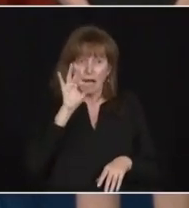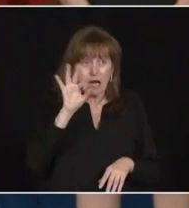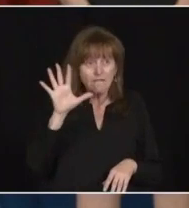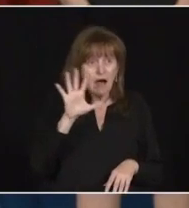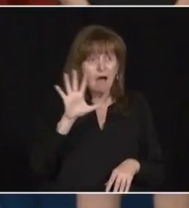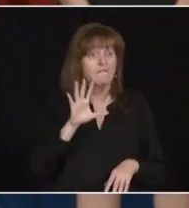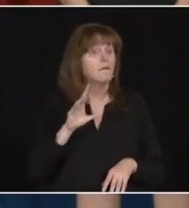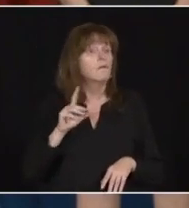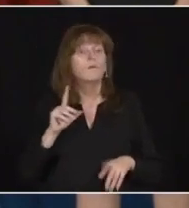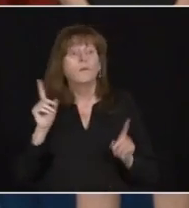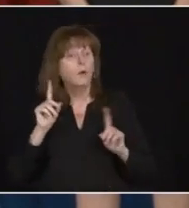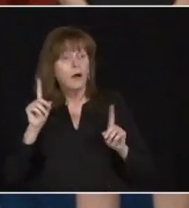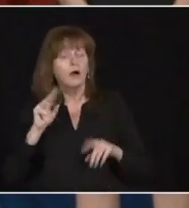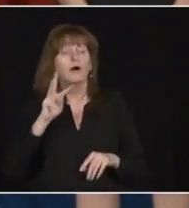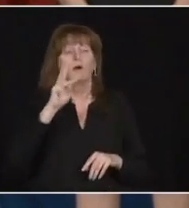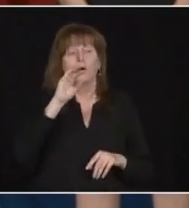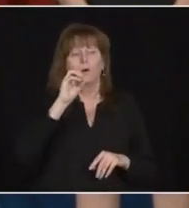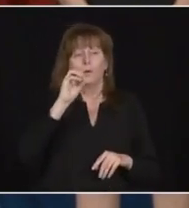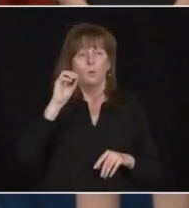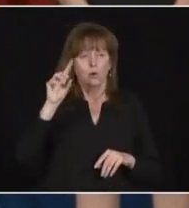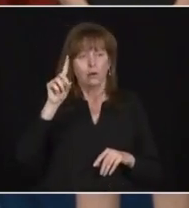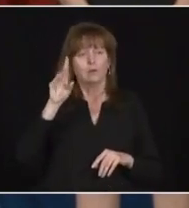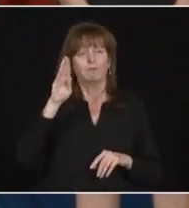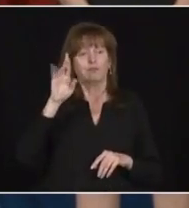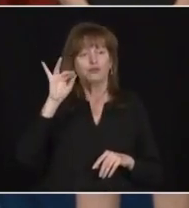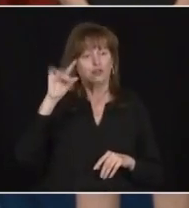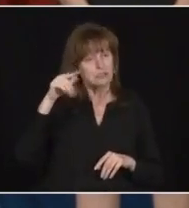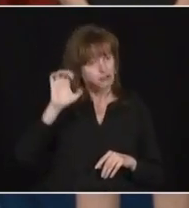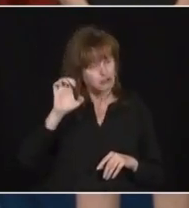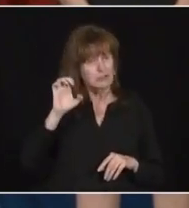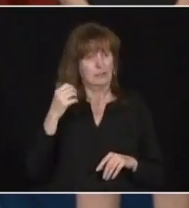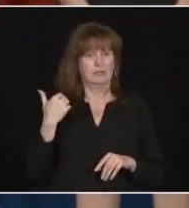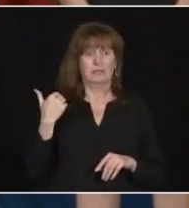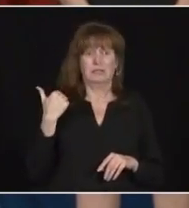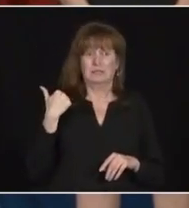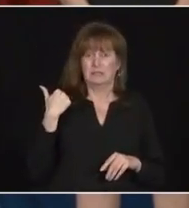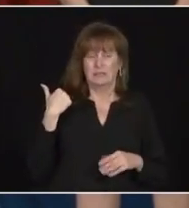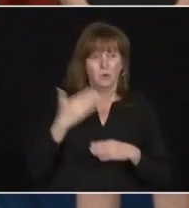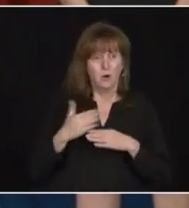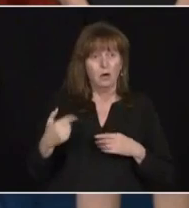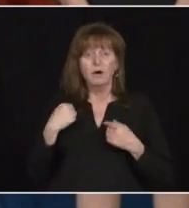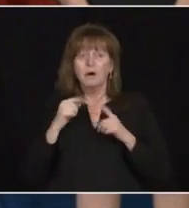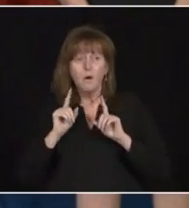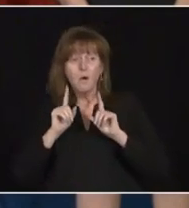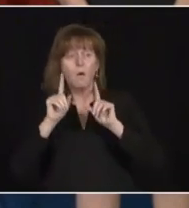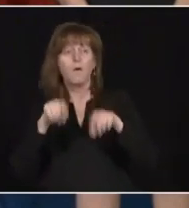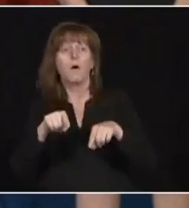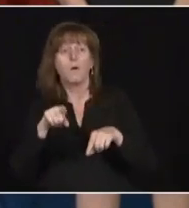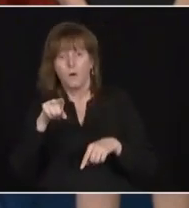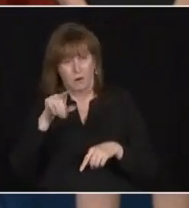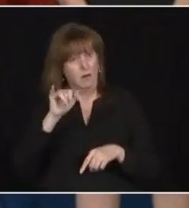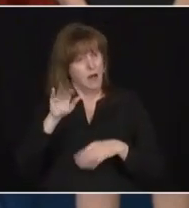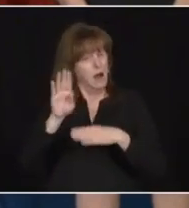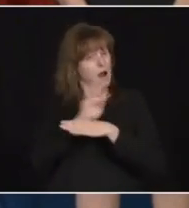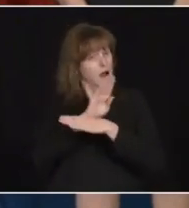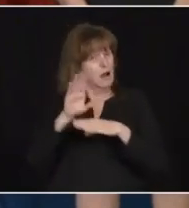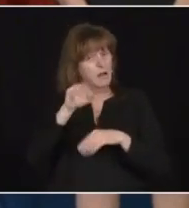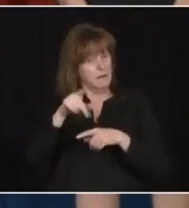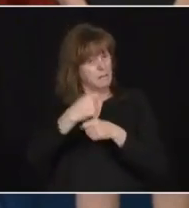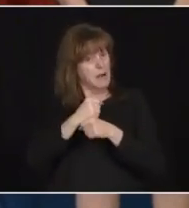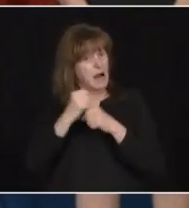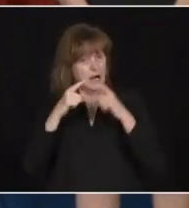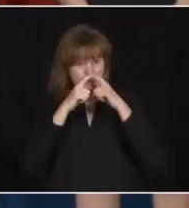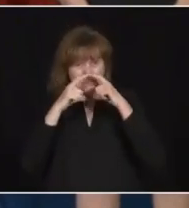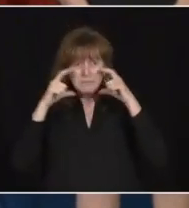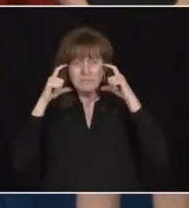And we're going full out. On the weekend, I went over to a gown and a mask manufacturer here in Toronto to see